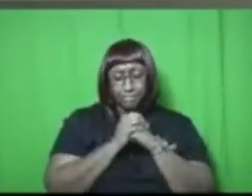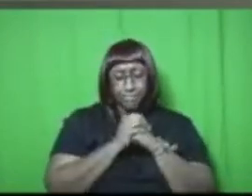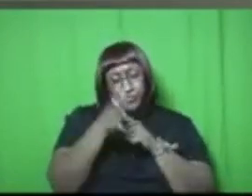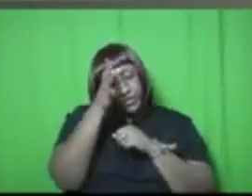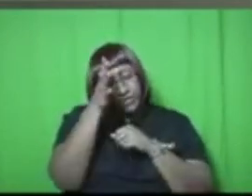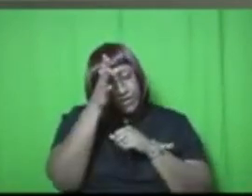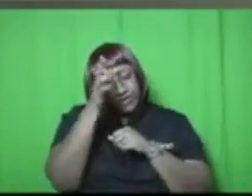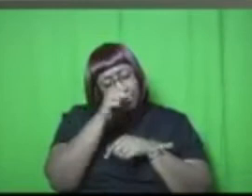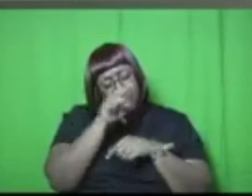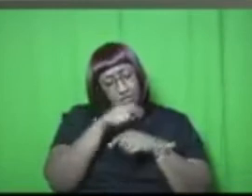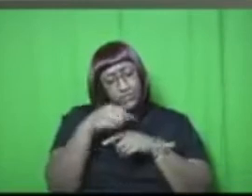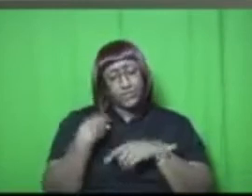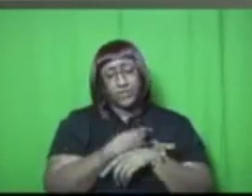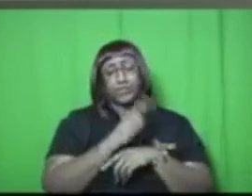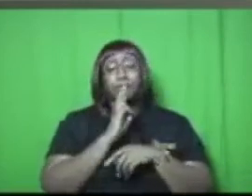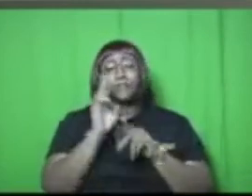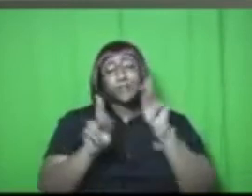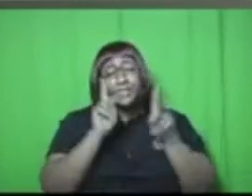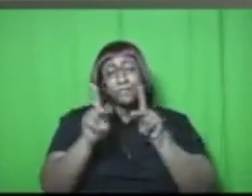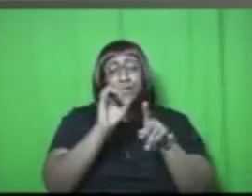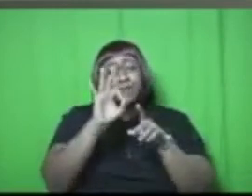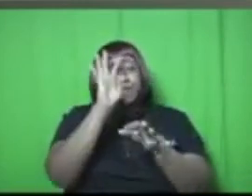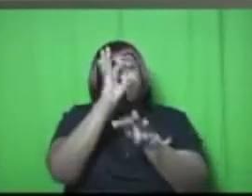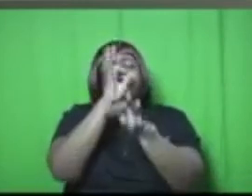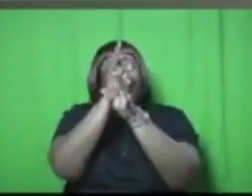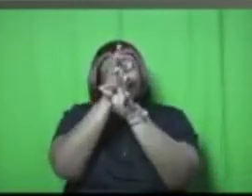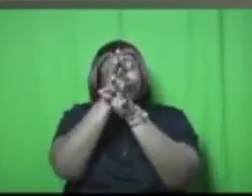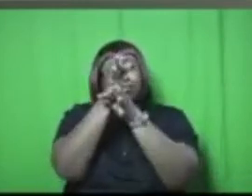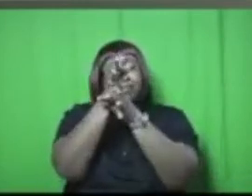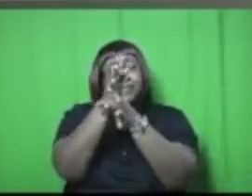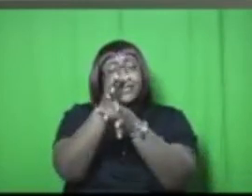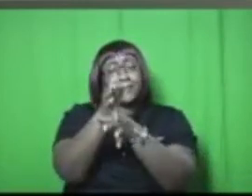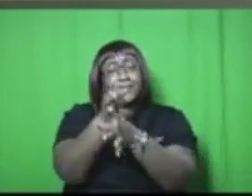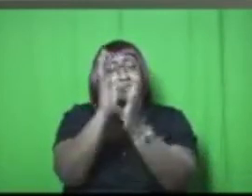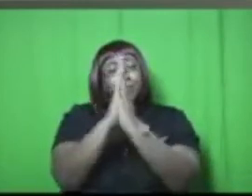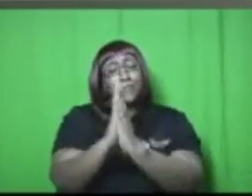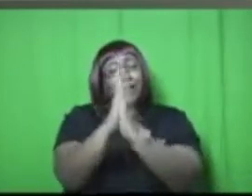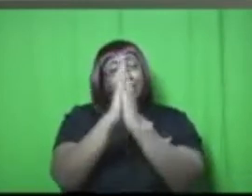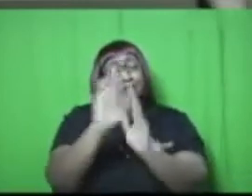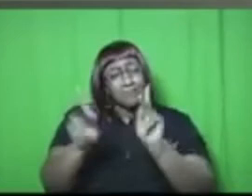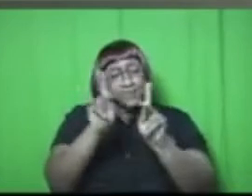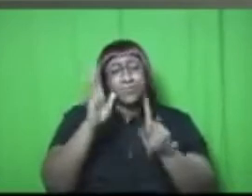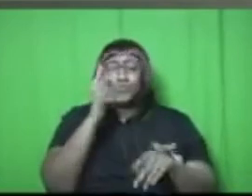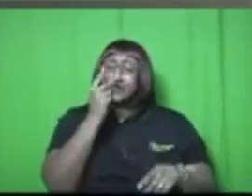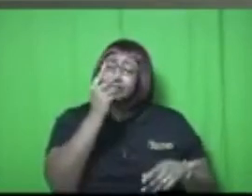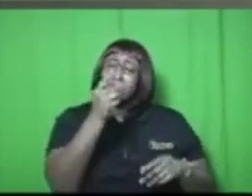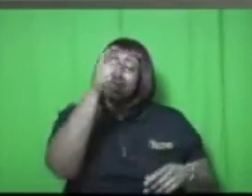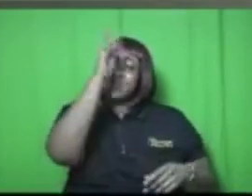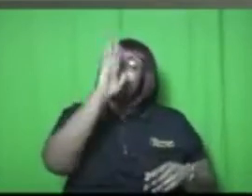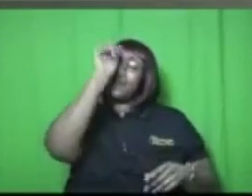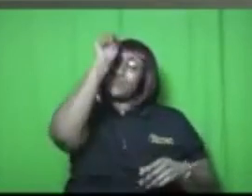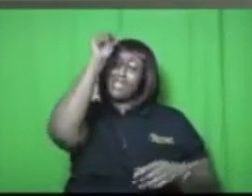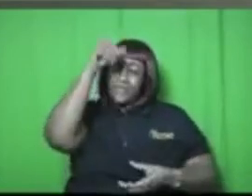And Father, those of us who are people of faith, we pray that people will see God in